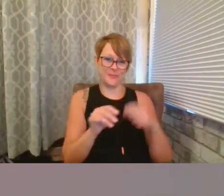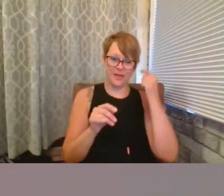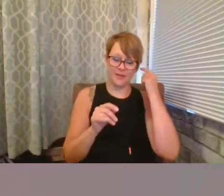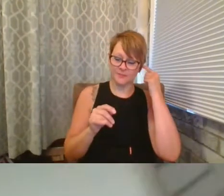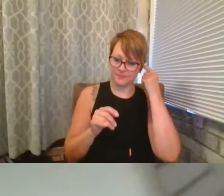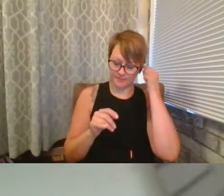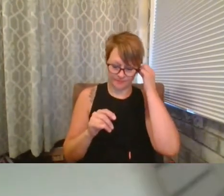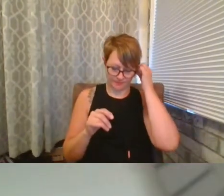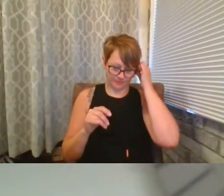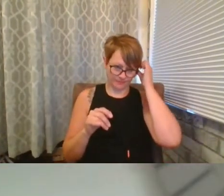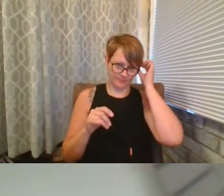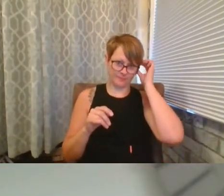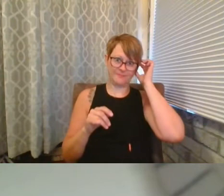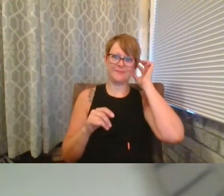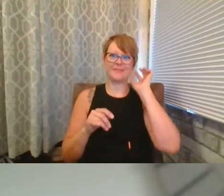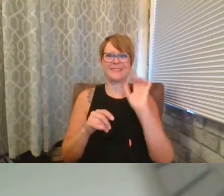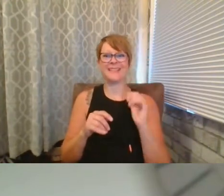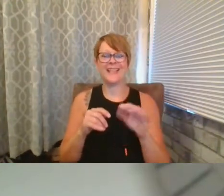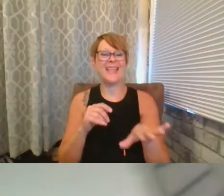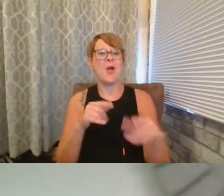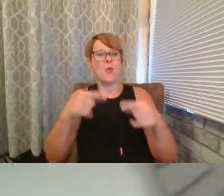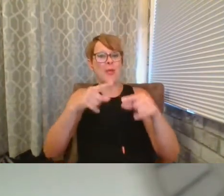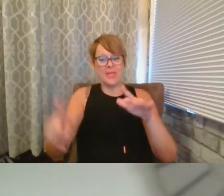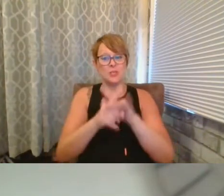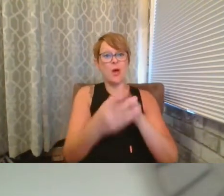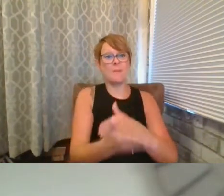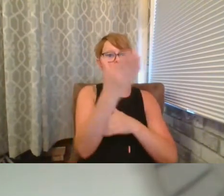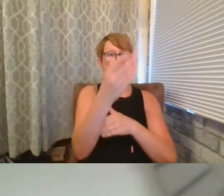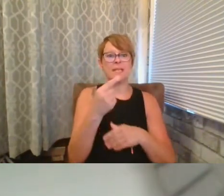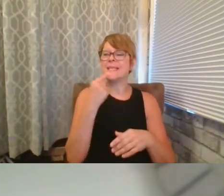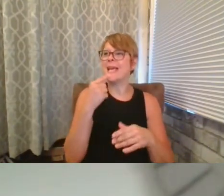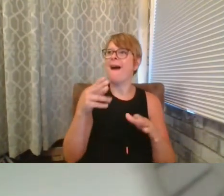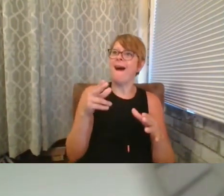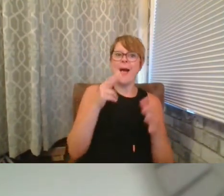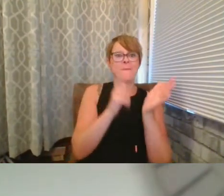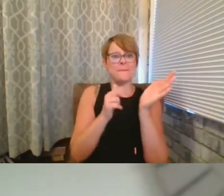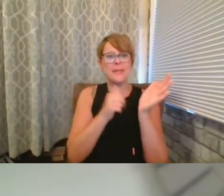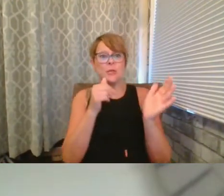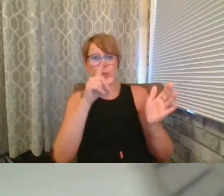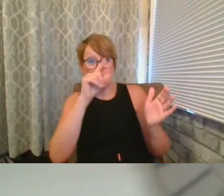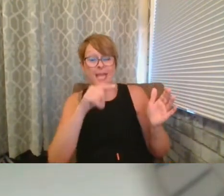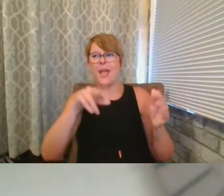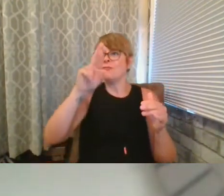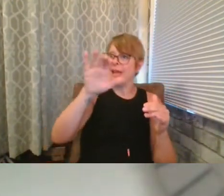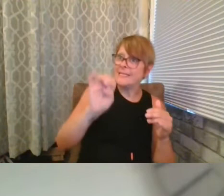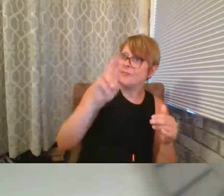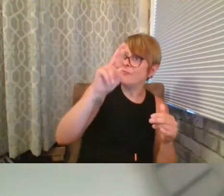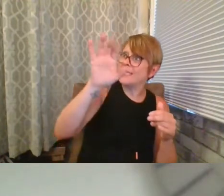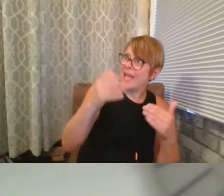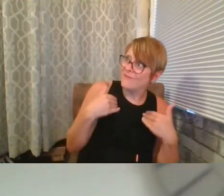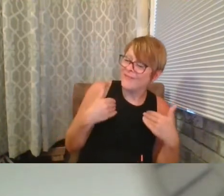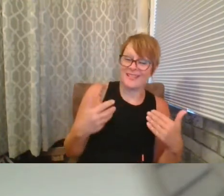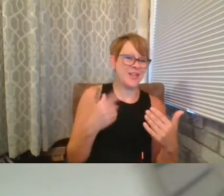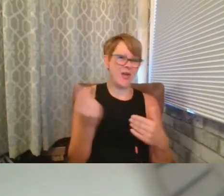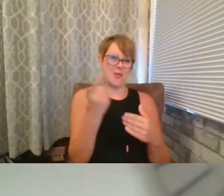is there paichi chicken? Paichi chicken? So they love it. They love rice. And surprisingly, my parents also love